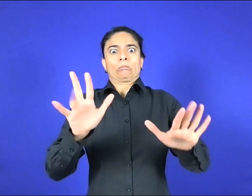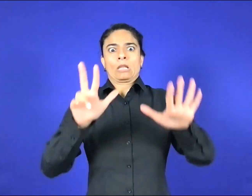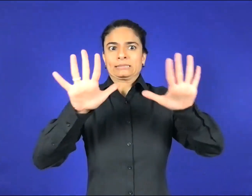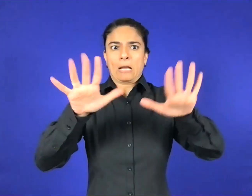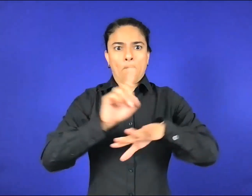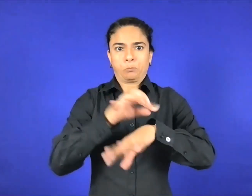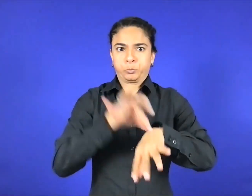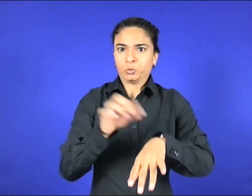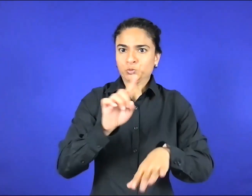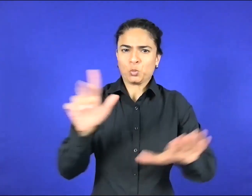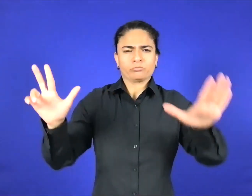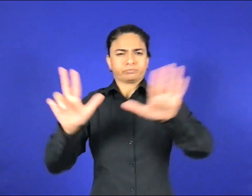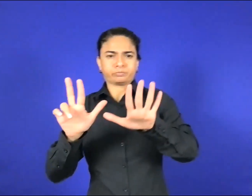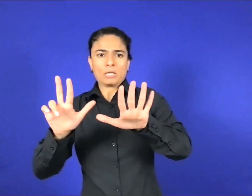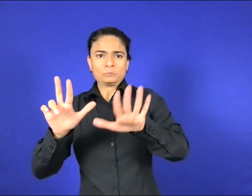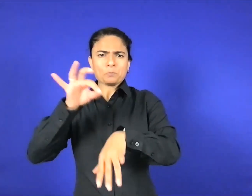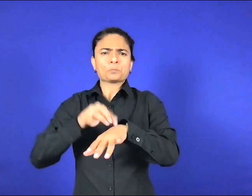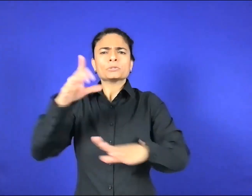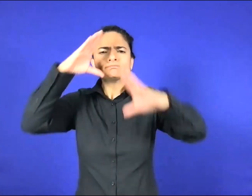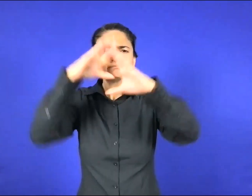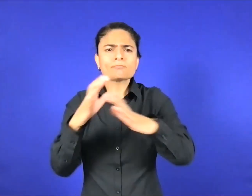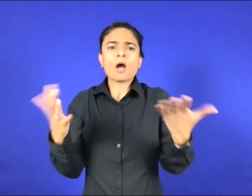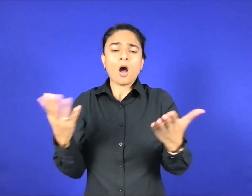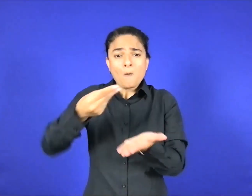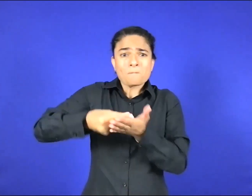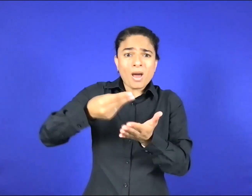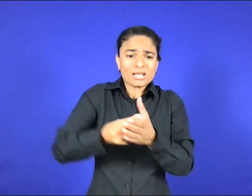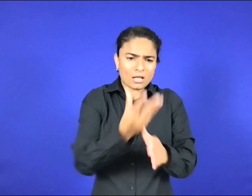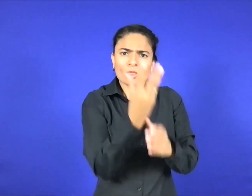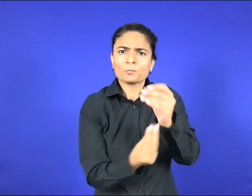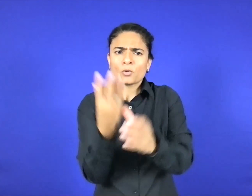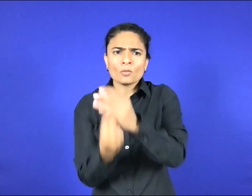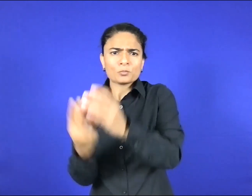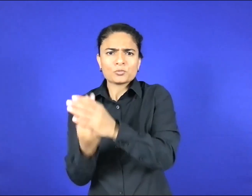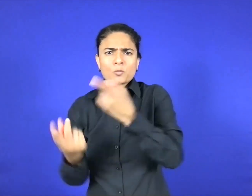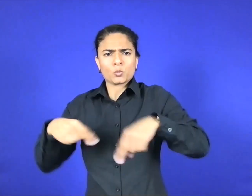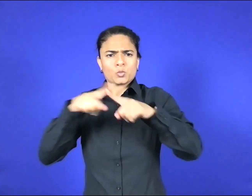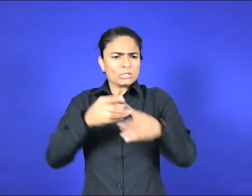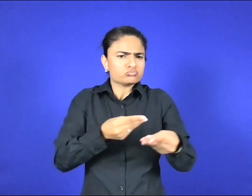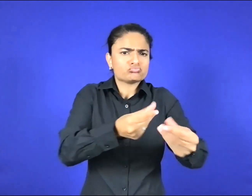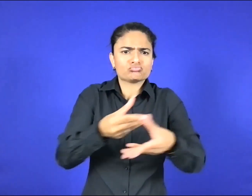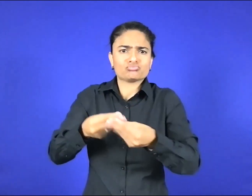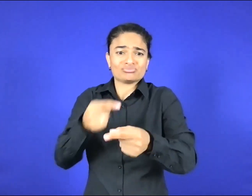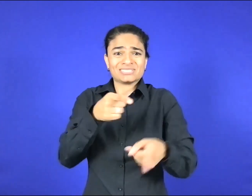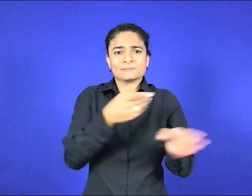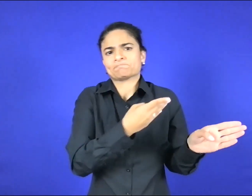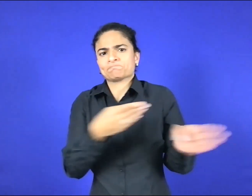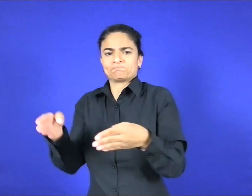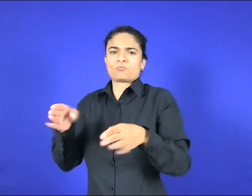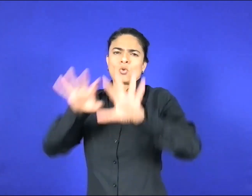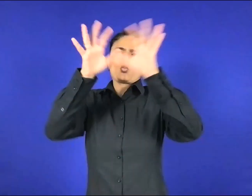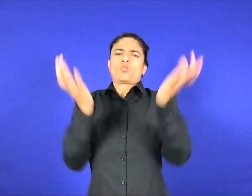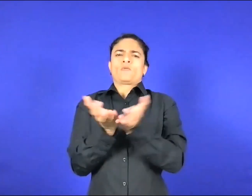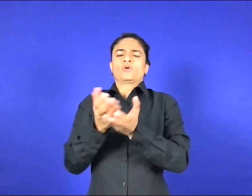persons with disabilities across the life cycle. You are all invited to join the final session.